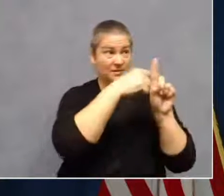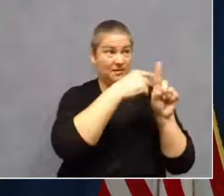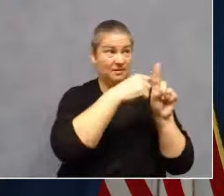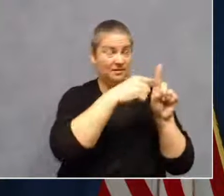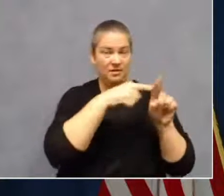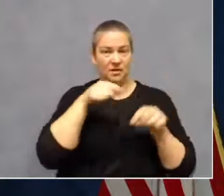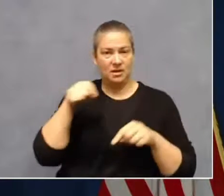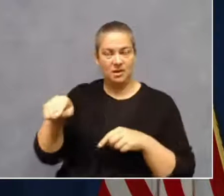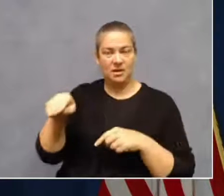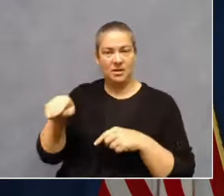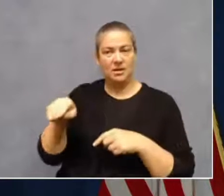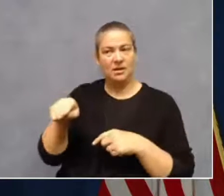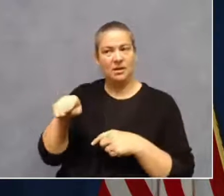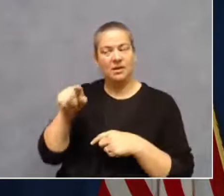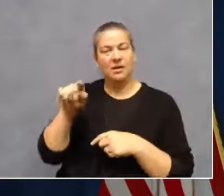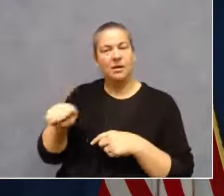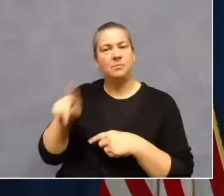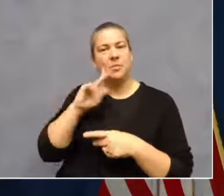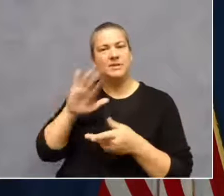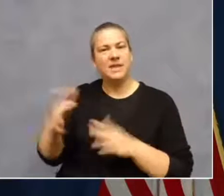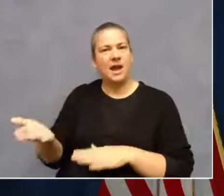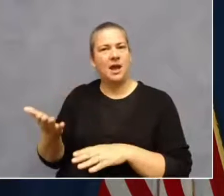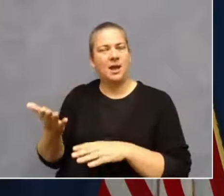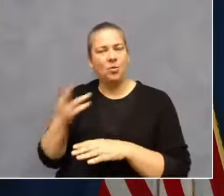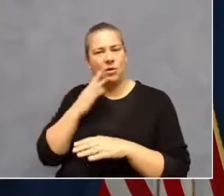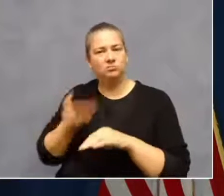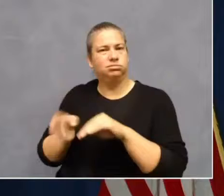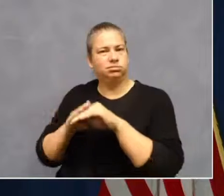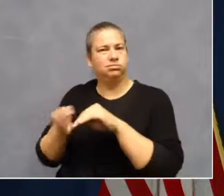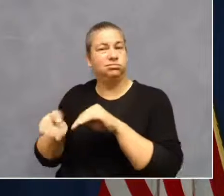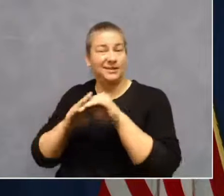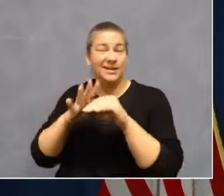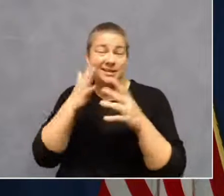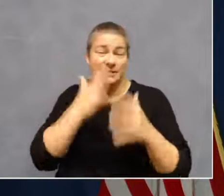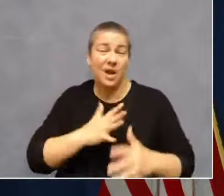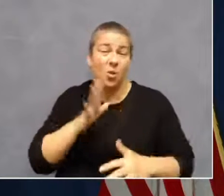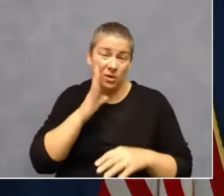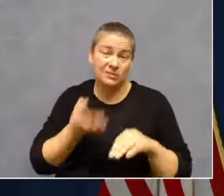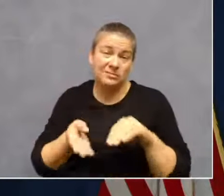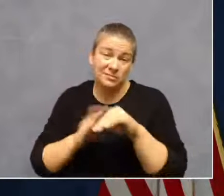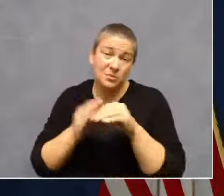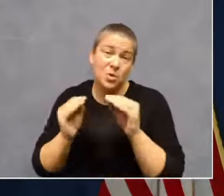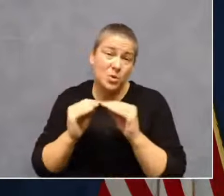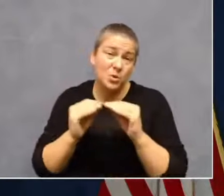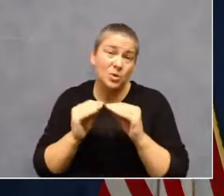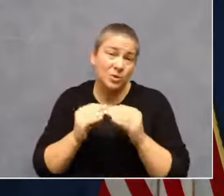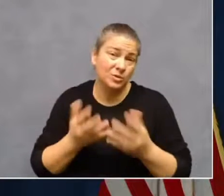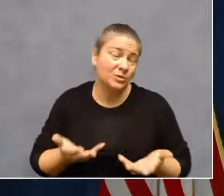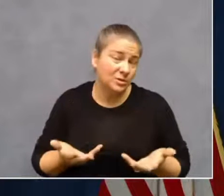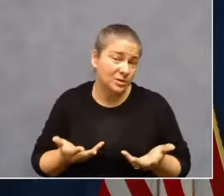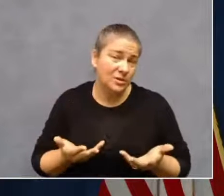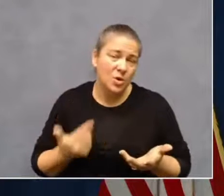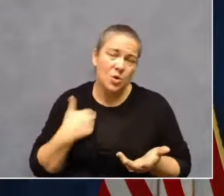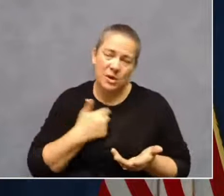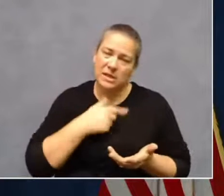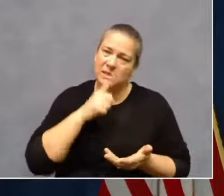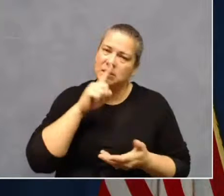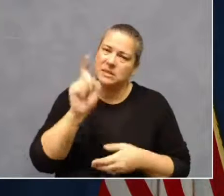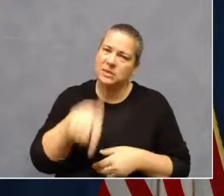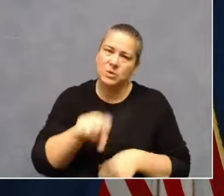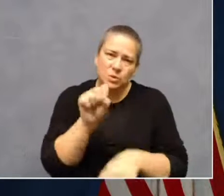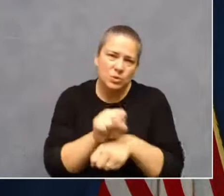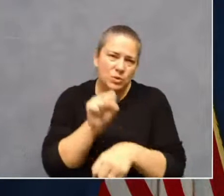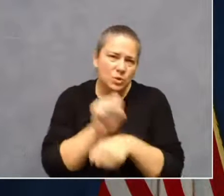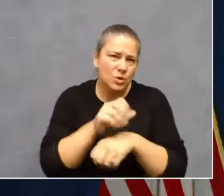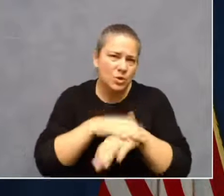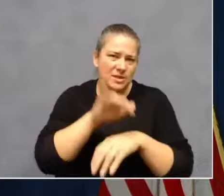these numbers grow even higher. So we got work to do. But let's also remember that it's our job to honor those